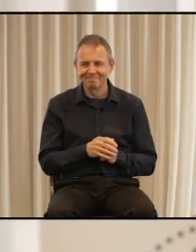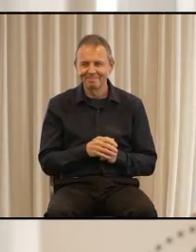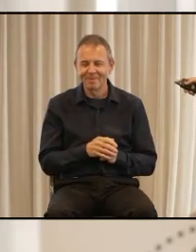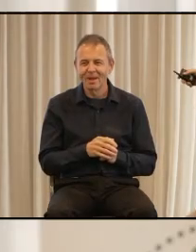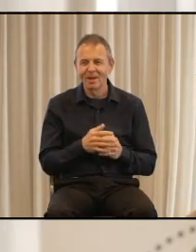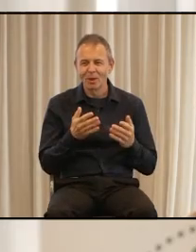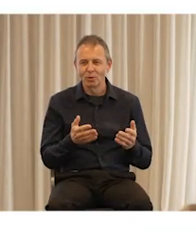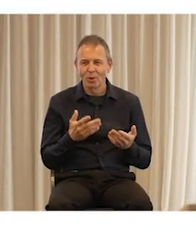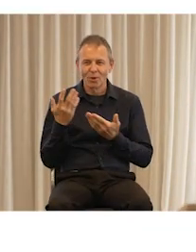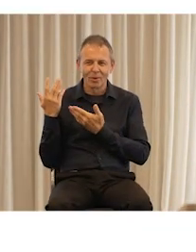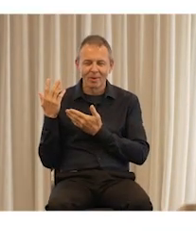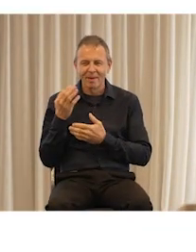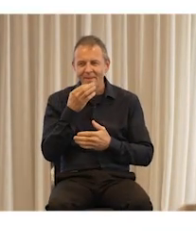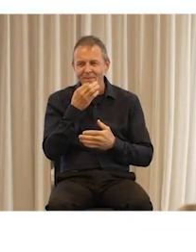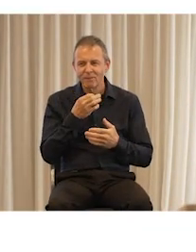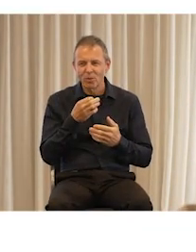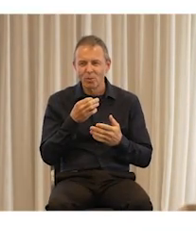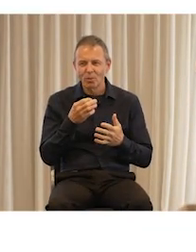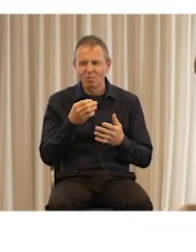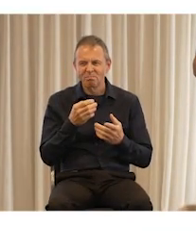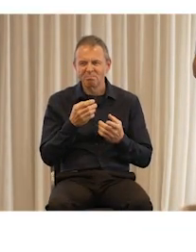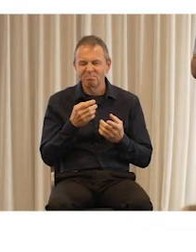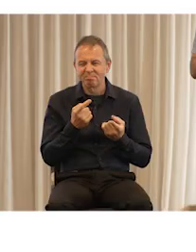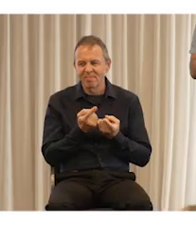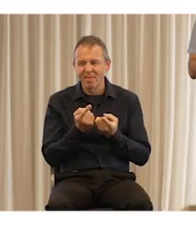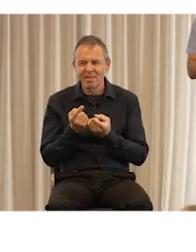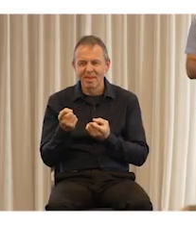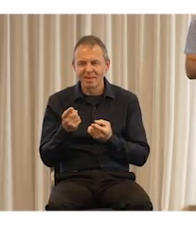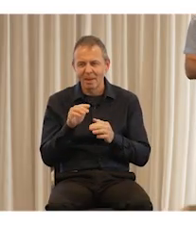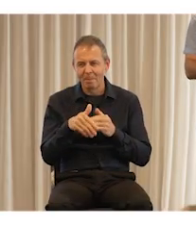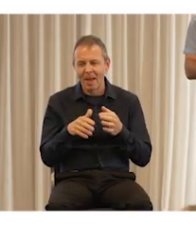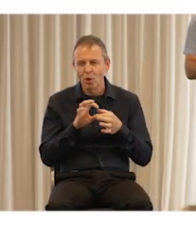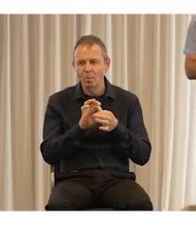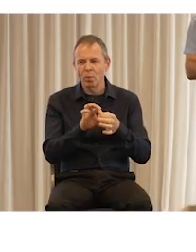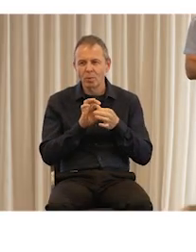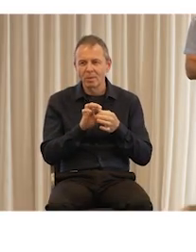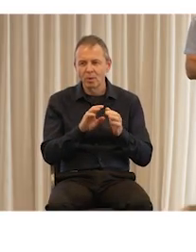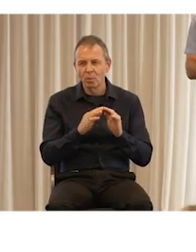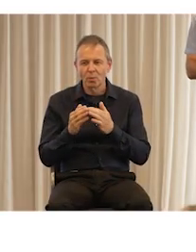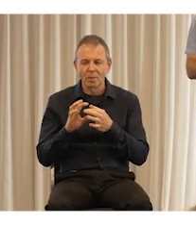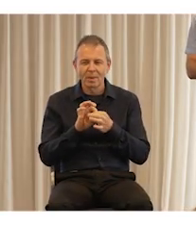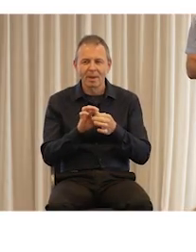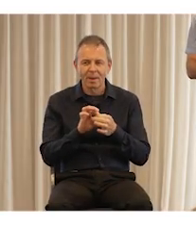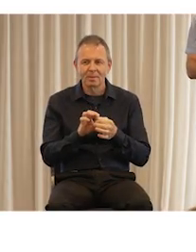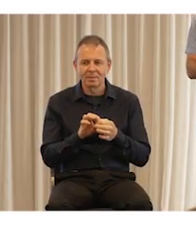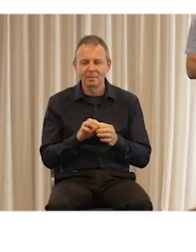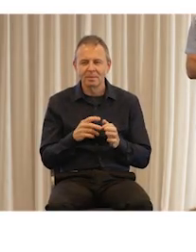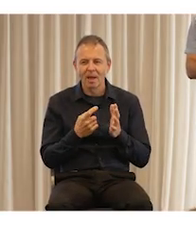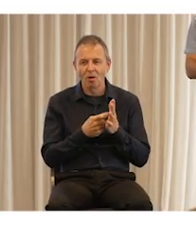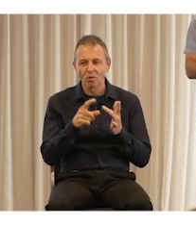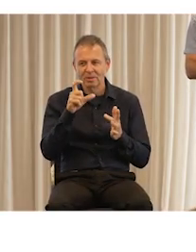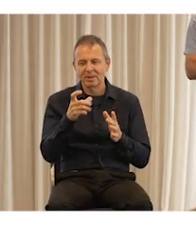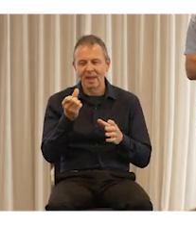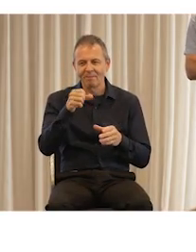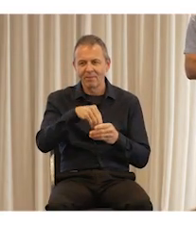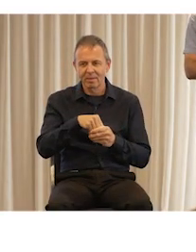So these are just a few little tidbits from the Connected Communities Guide that Resourcing Inclusive Communities have. If